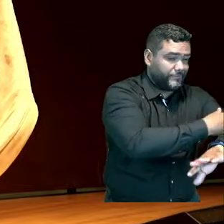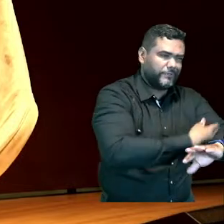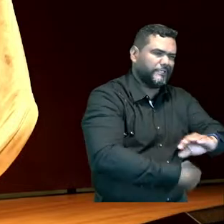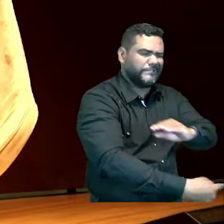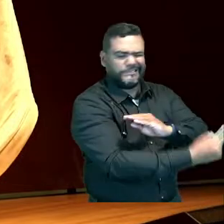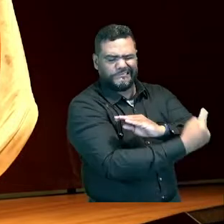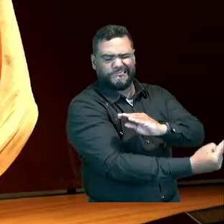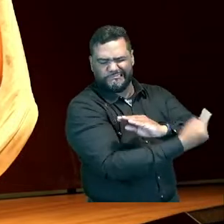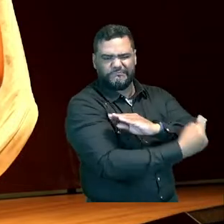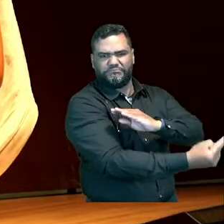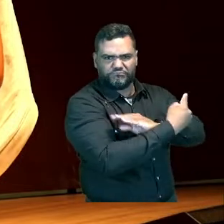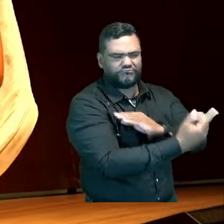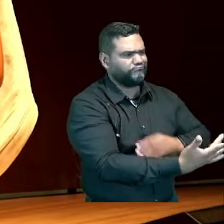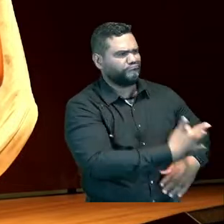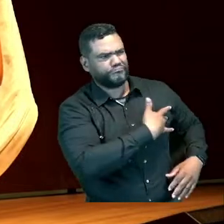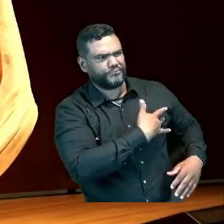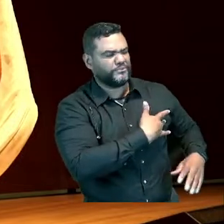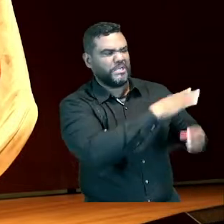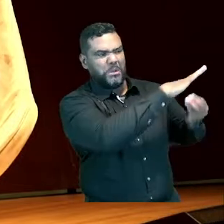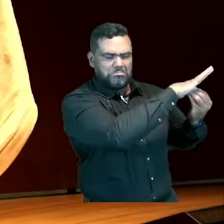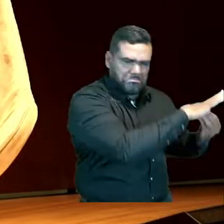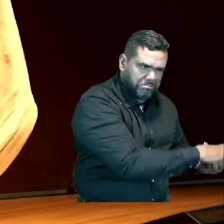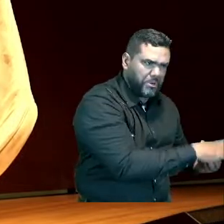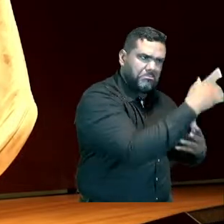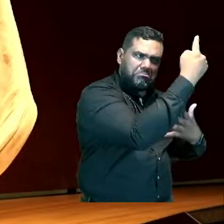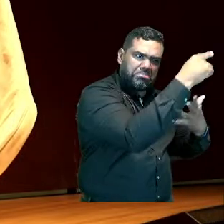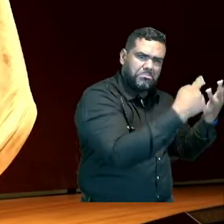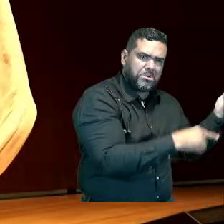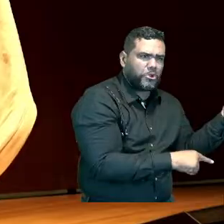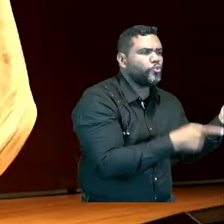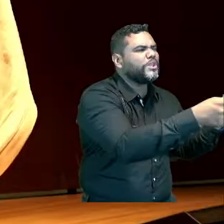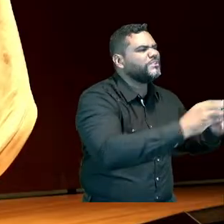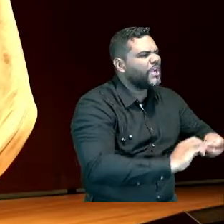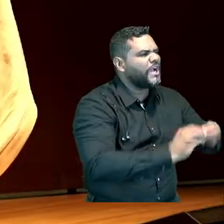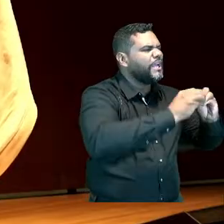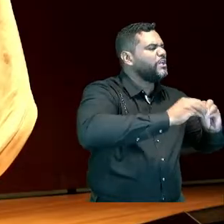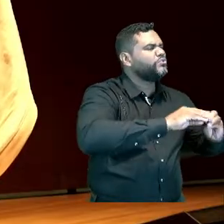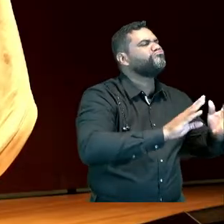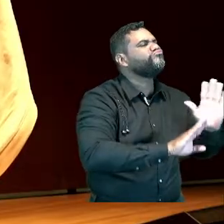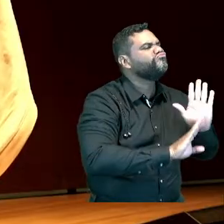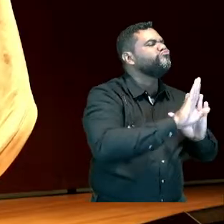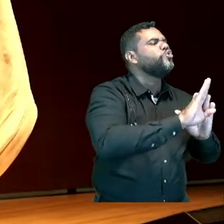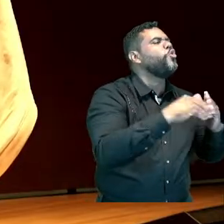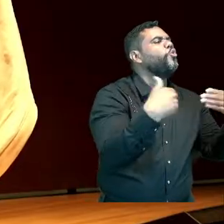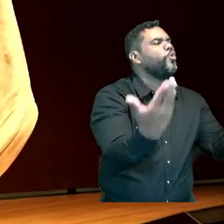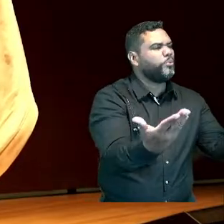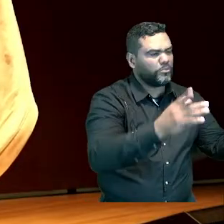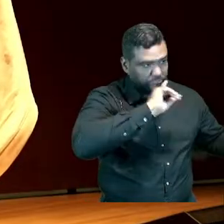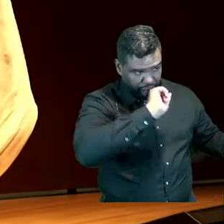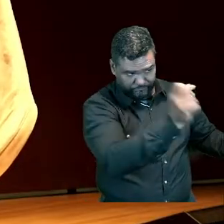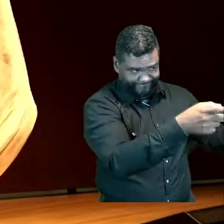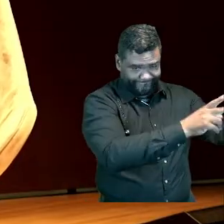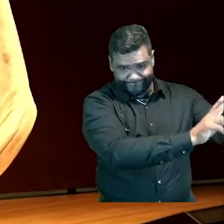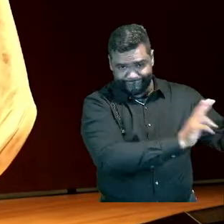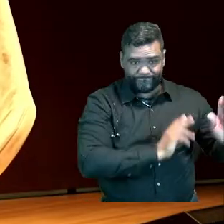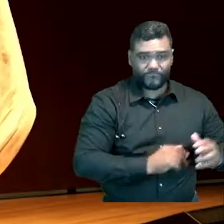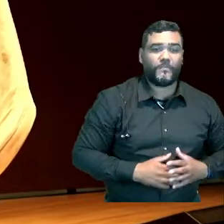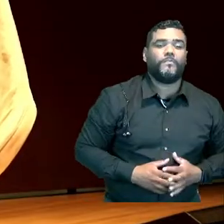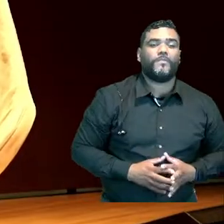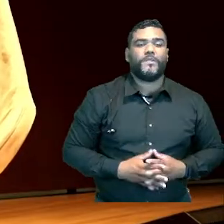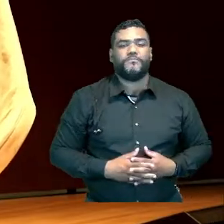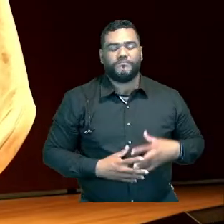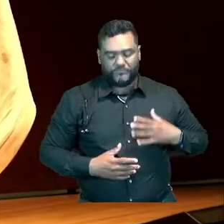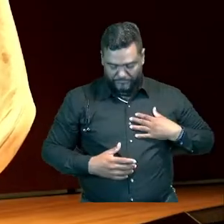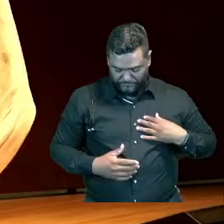racism, patriarchy, and other forms of intersectional discrimination? We can start